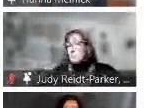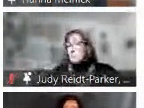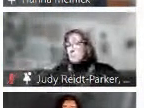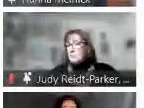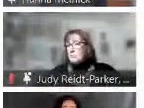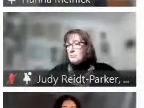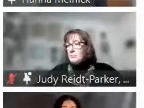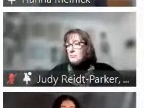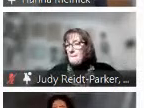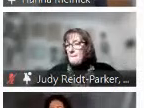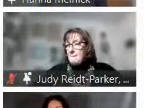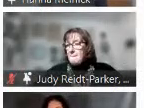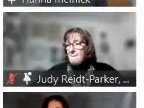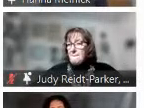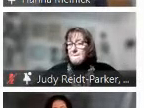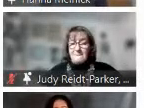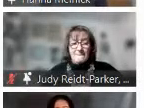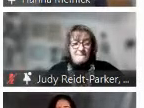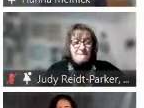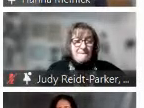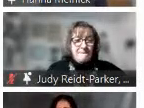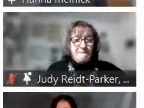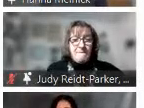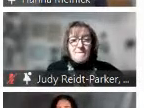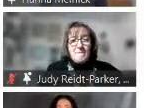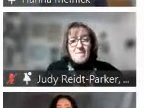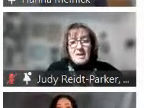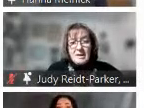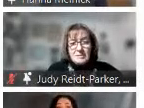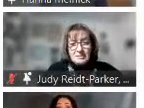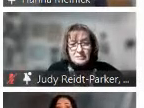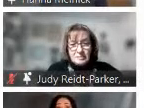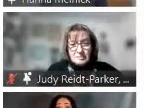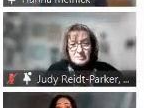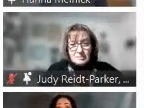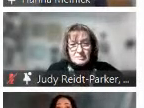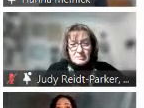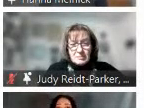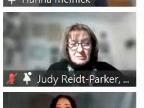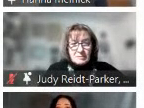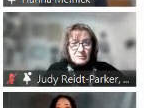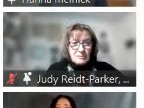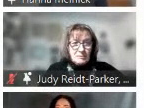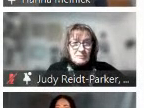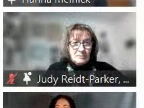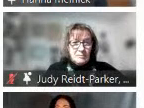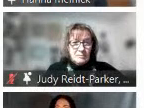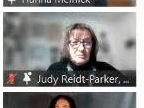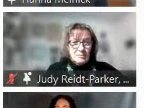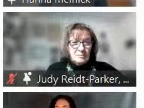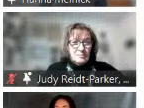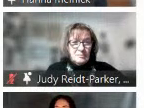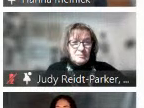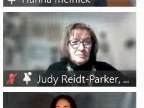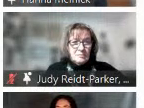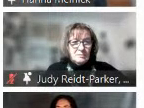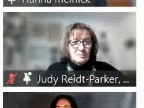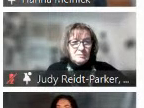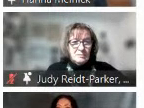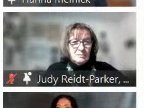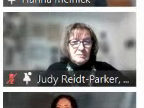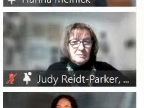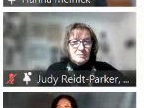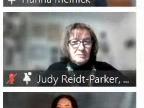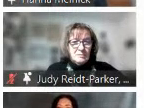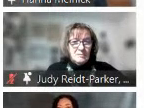CSPP programs is restricted to support inclusive learning opportunities for children with disabilities while meeting the